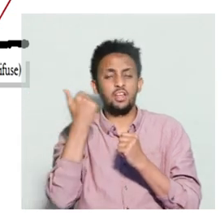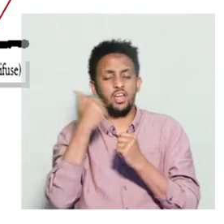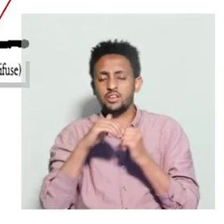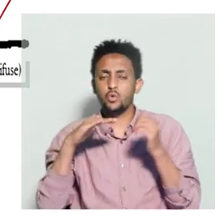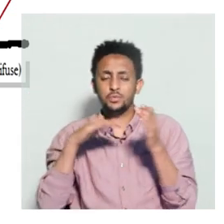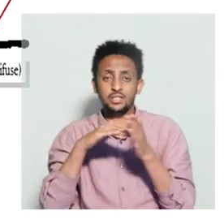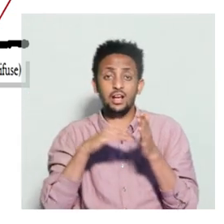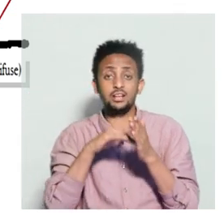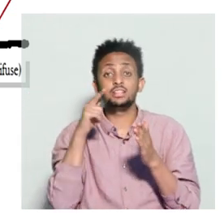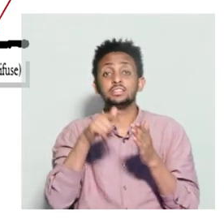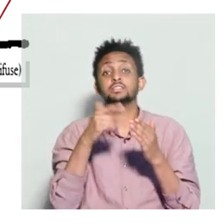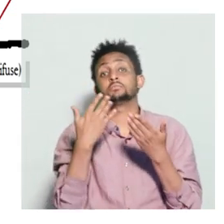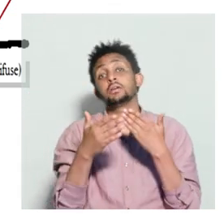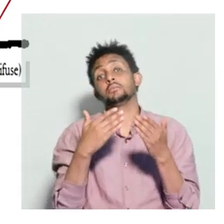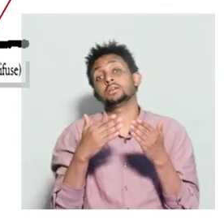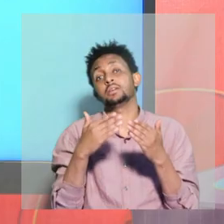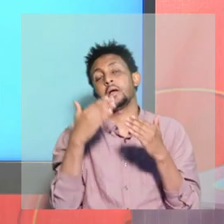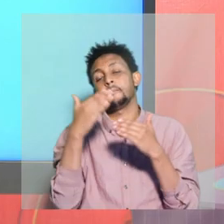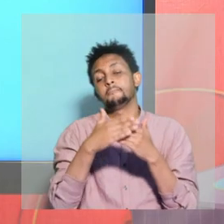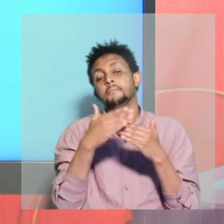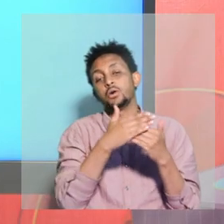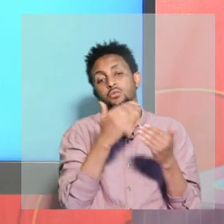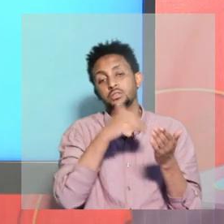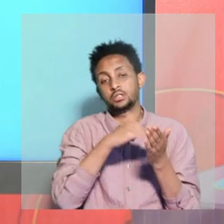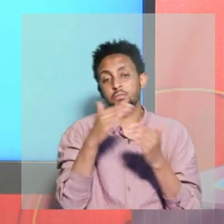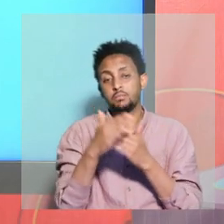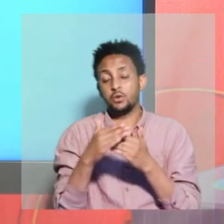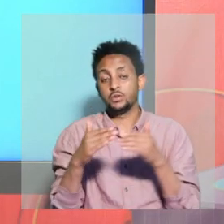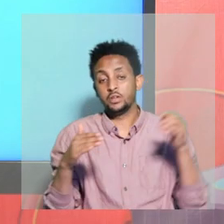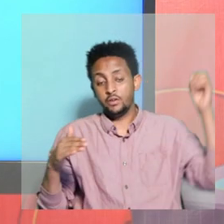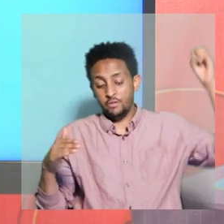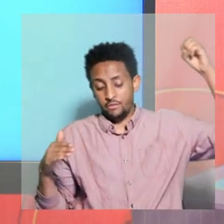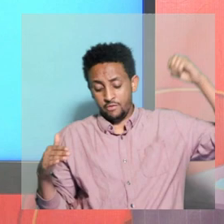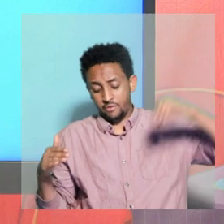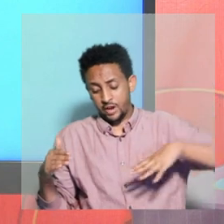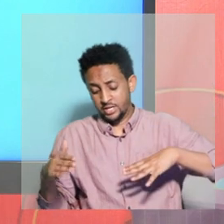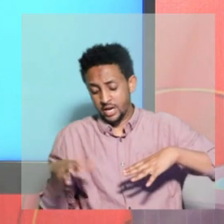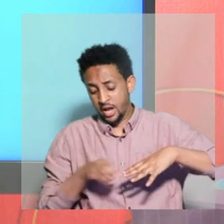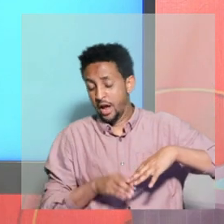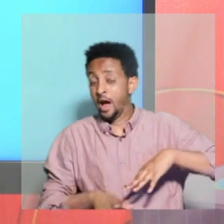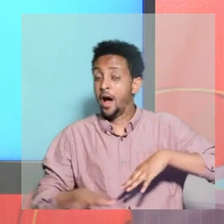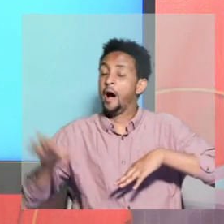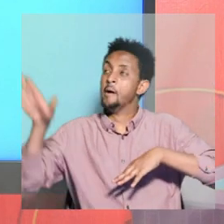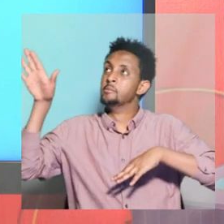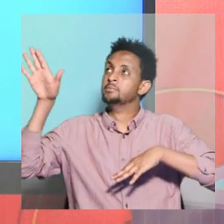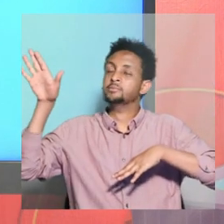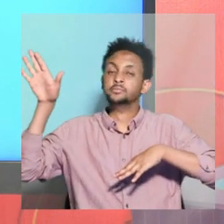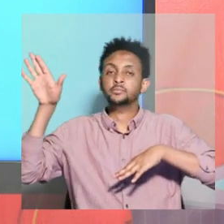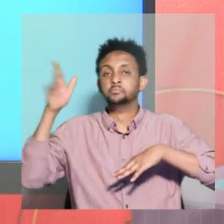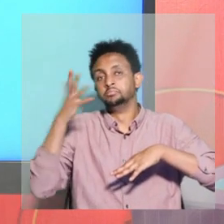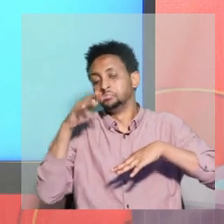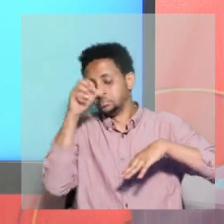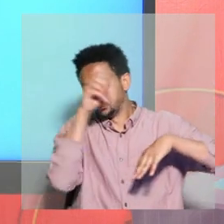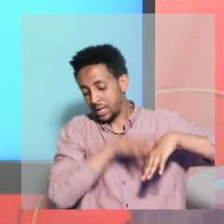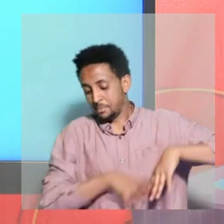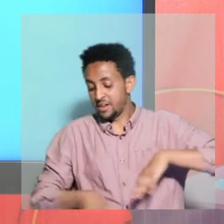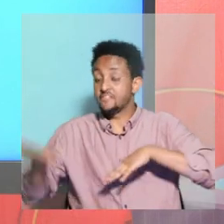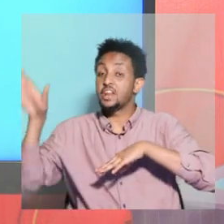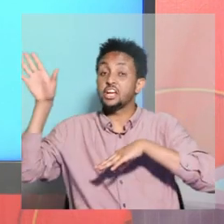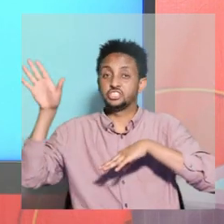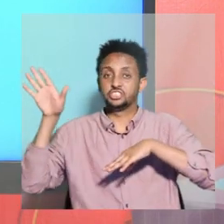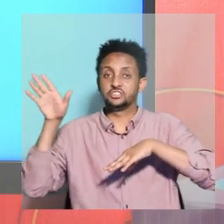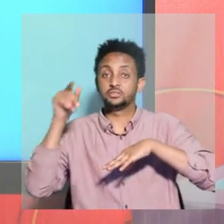obstacle, so that it might be rebounds. This is a regular reflection, whereas this one is irregular or diffuse reflection.